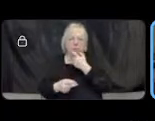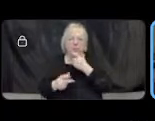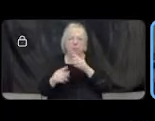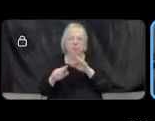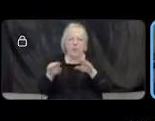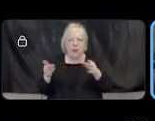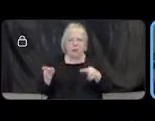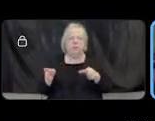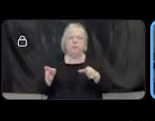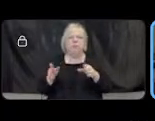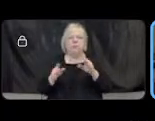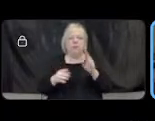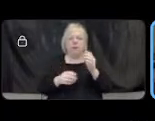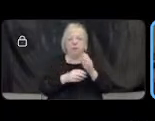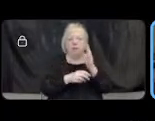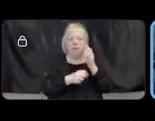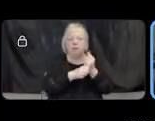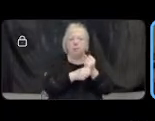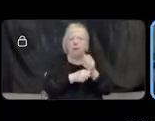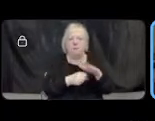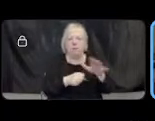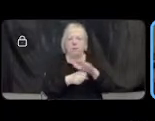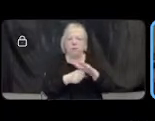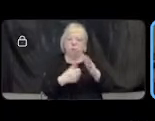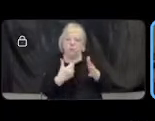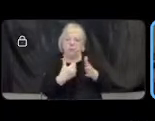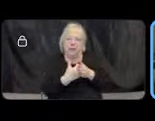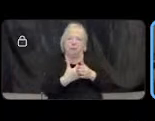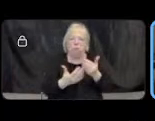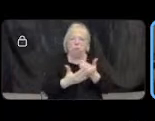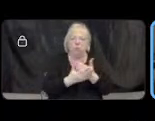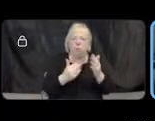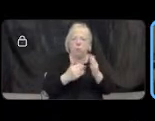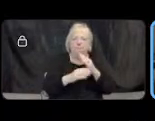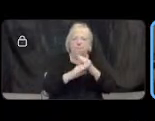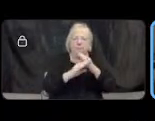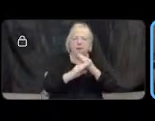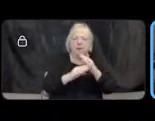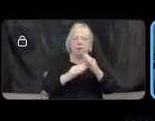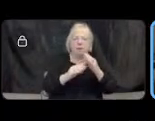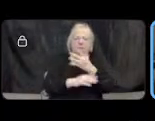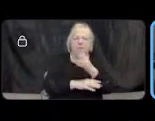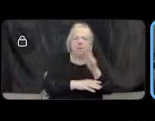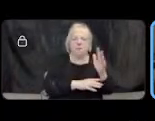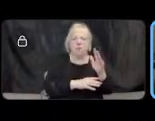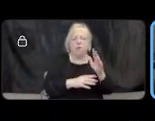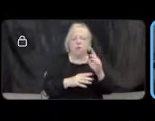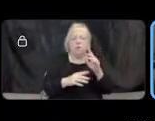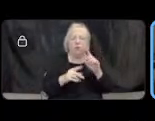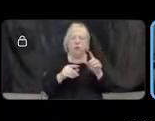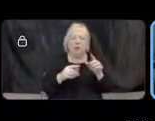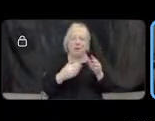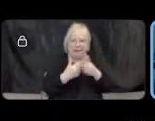The ball fields will be located adjacent to the proposed perimeter buffers bordering the existing ball fields.